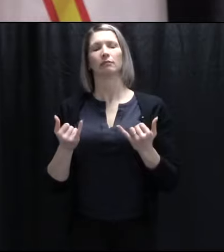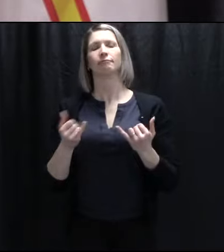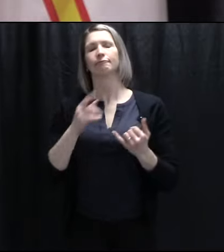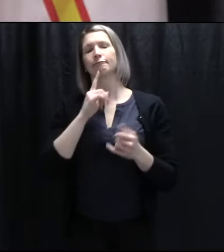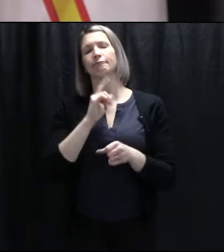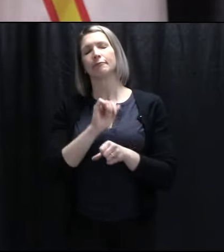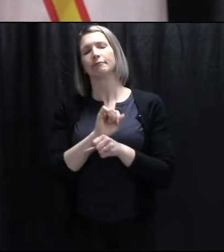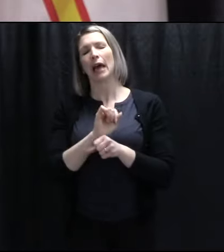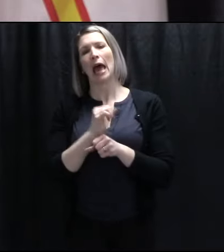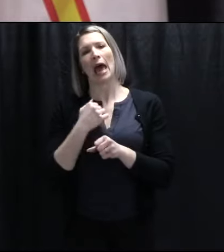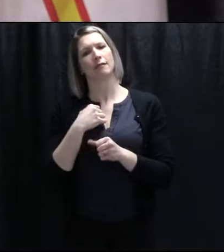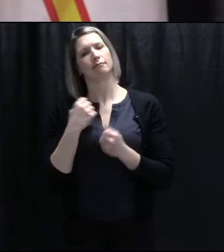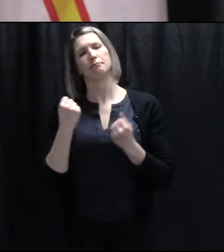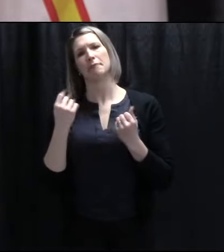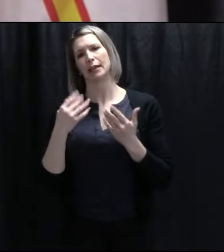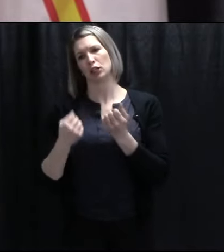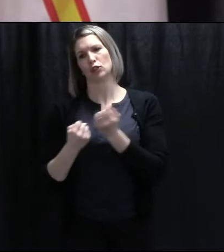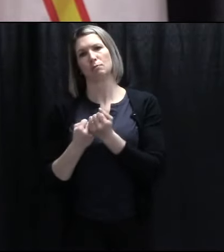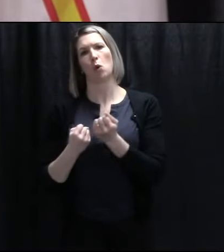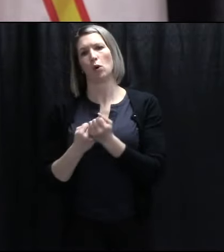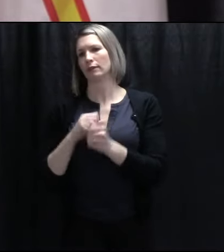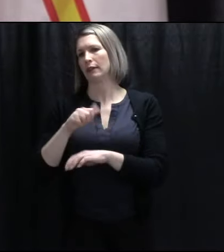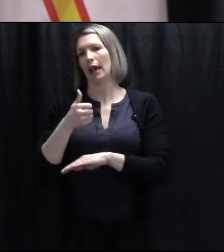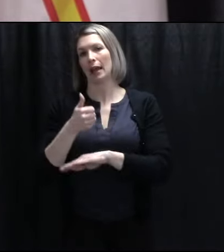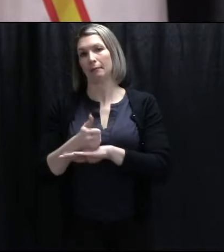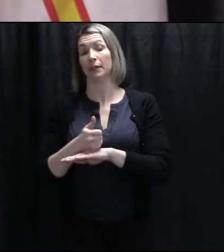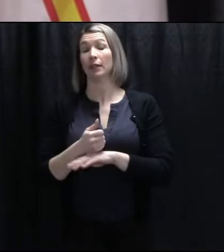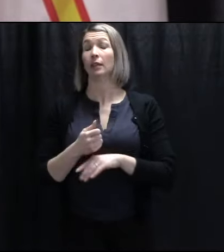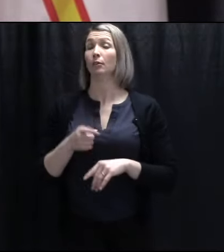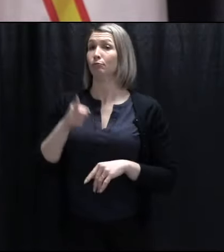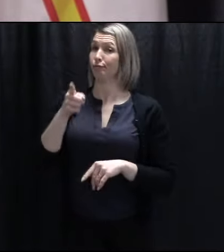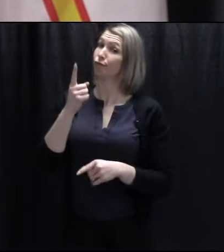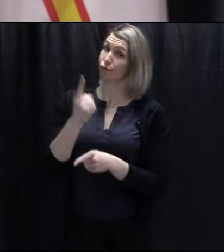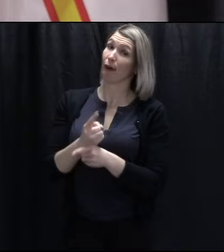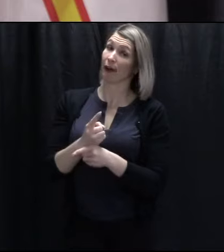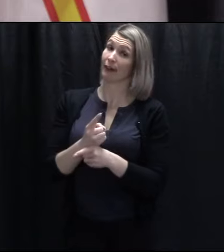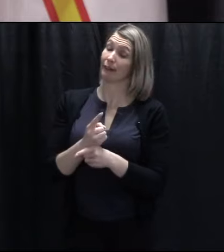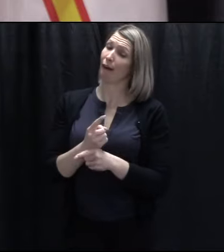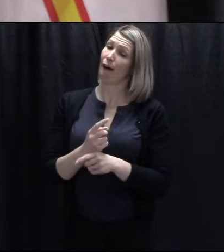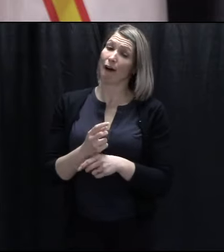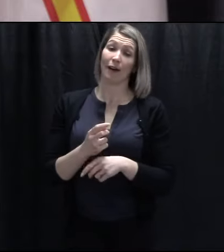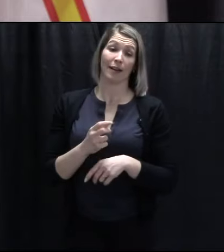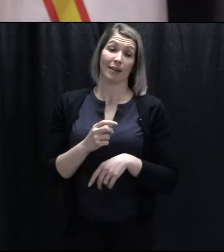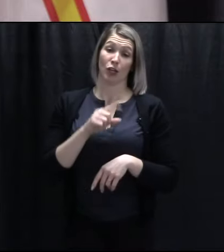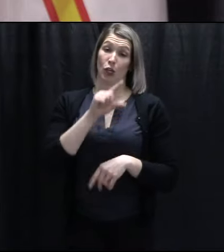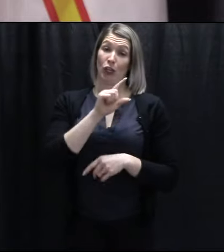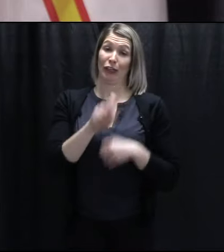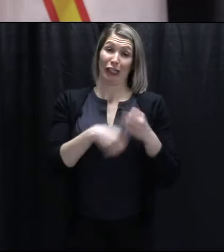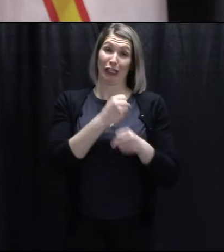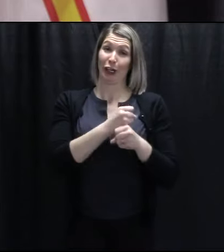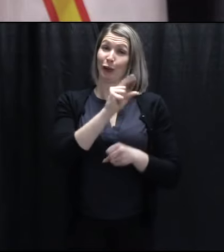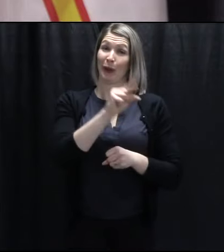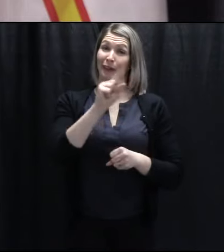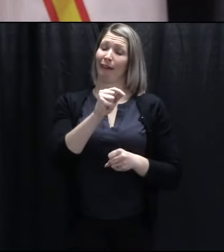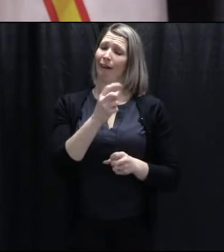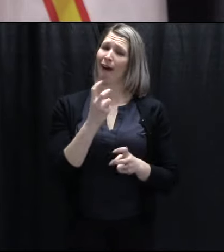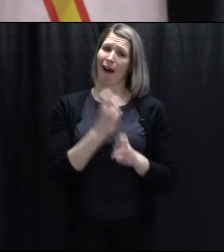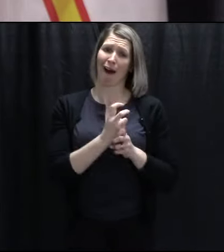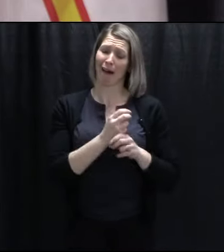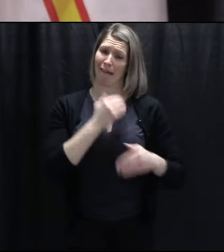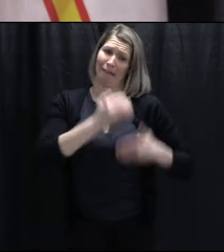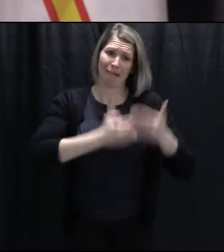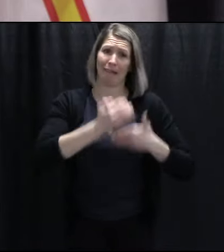difficult situations. You're right. This has been a tough start to 2020, and I said in an interview that I